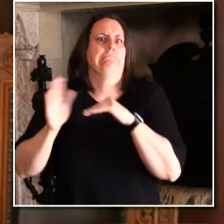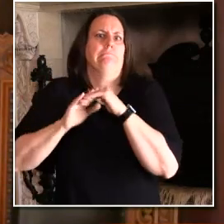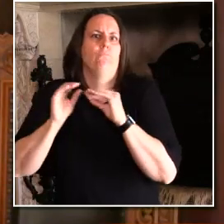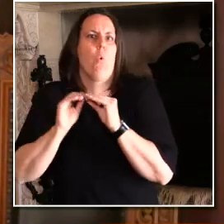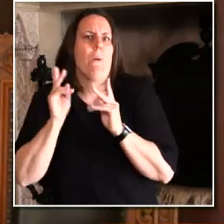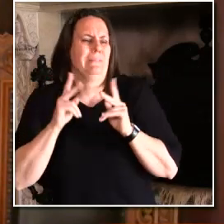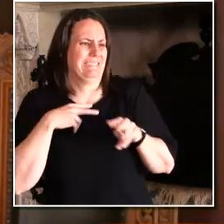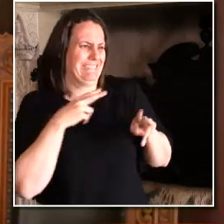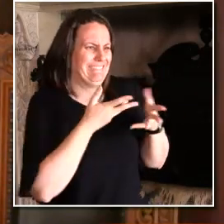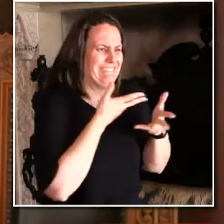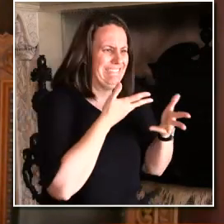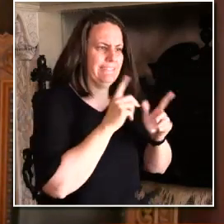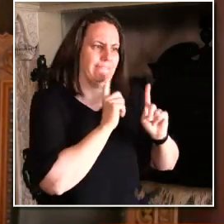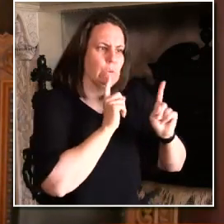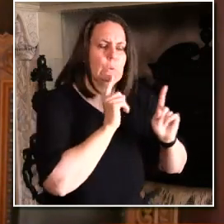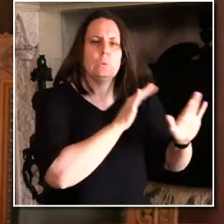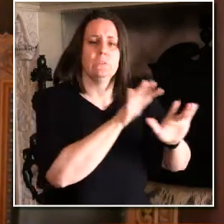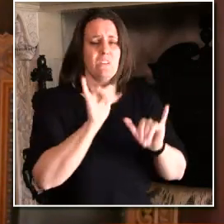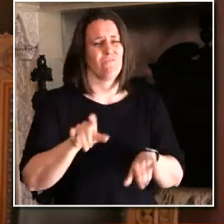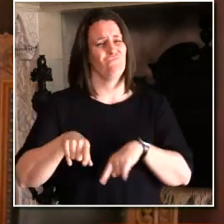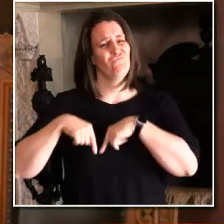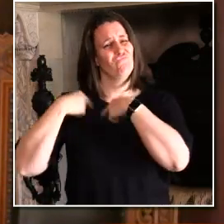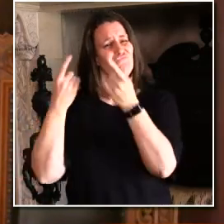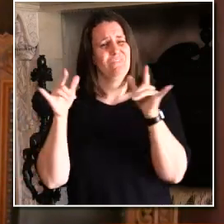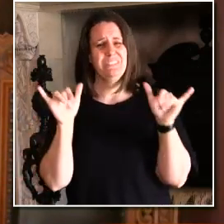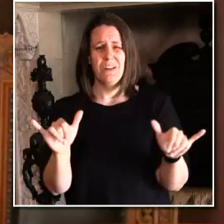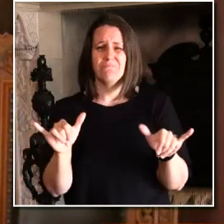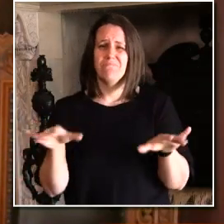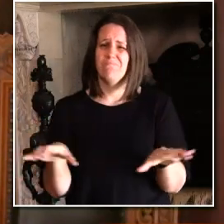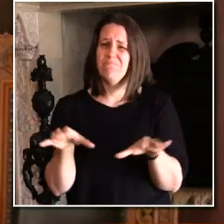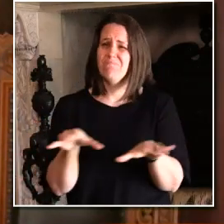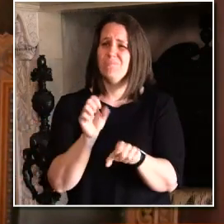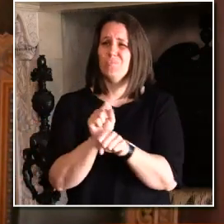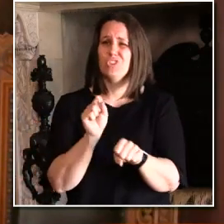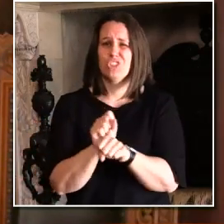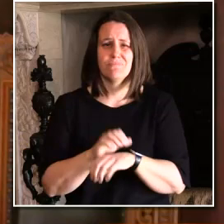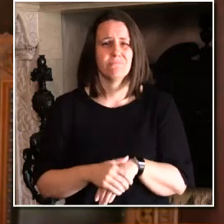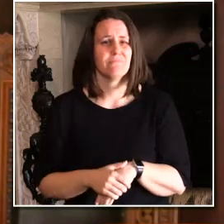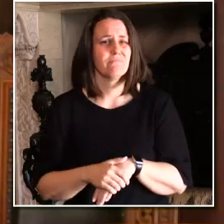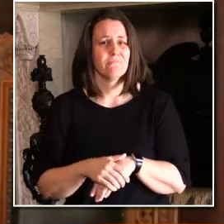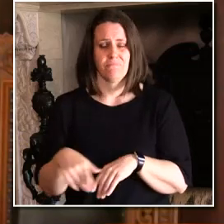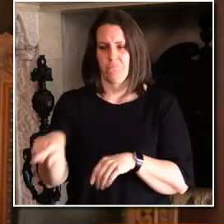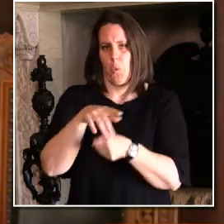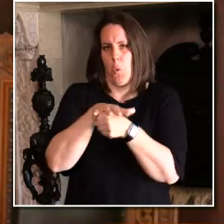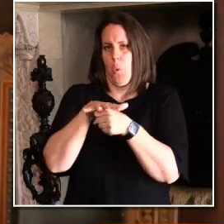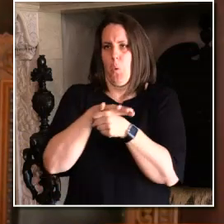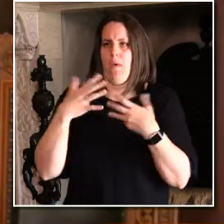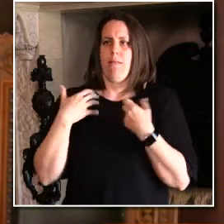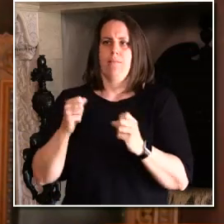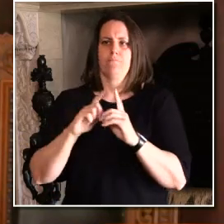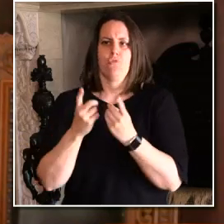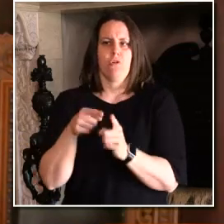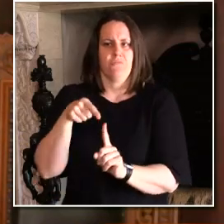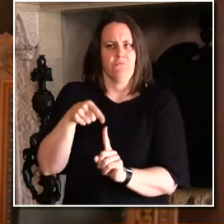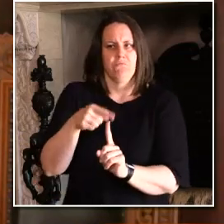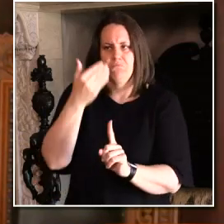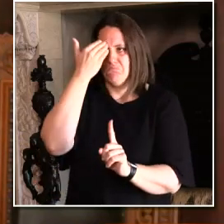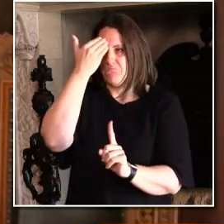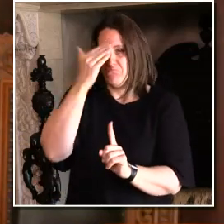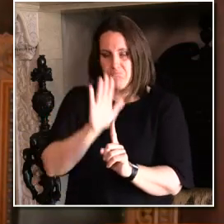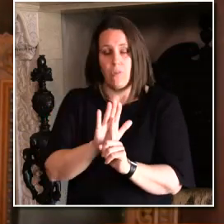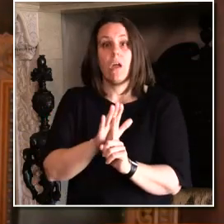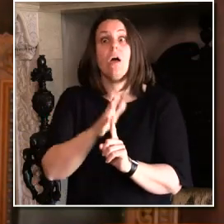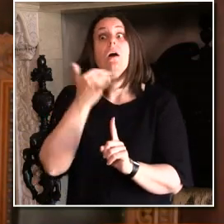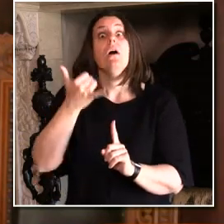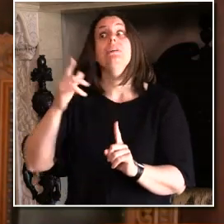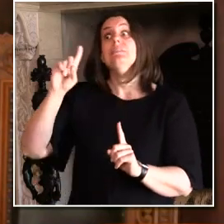to do contact tracing, and then we have, of course, some supplemental staff at the state level that are helping with that and helping